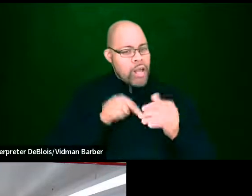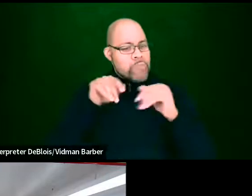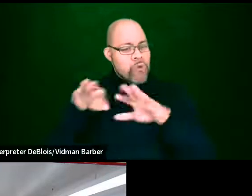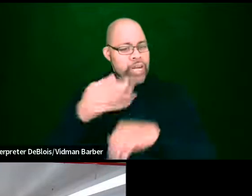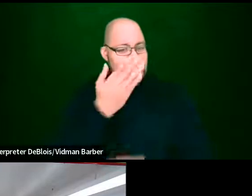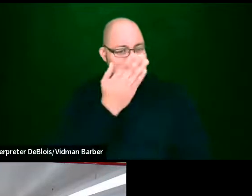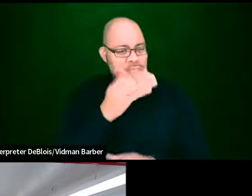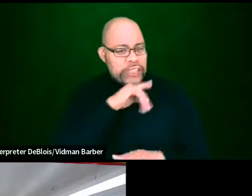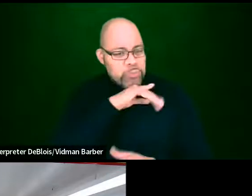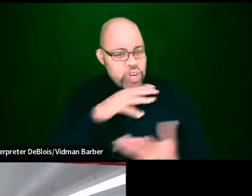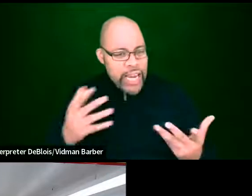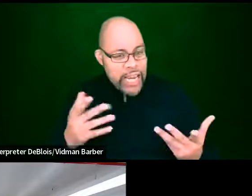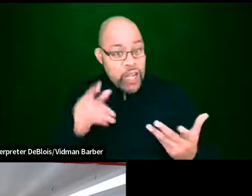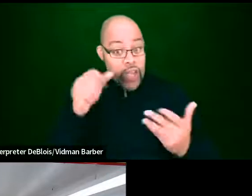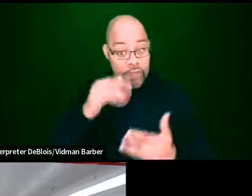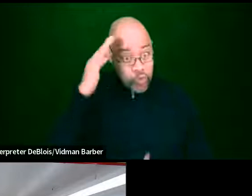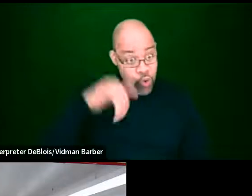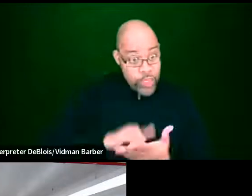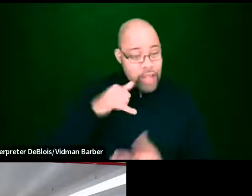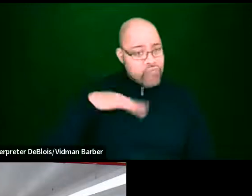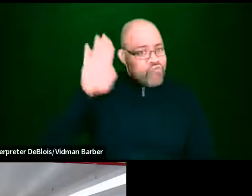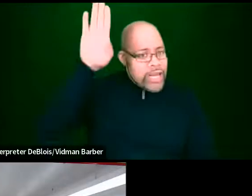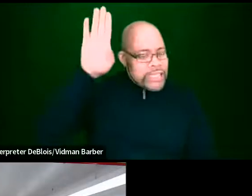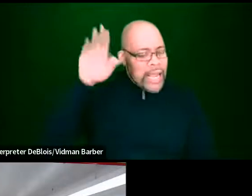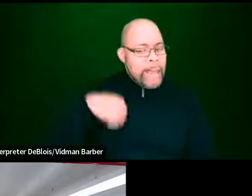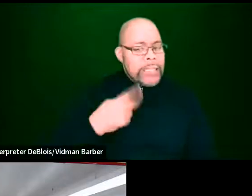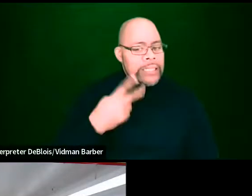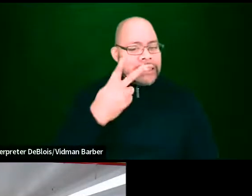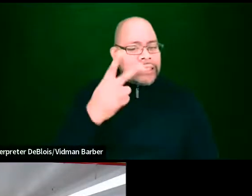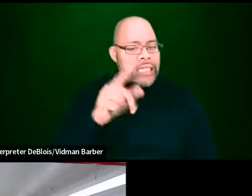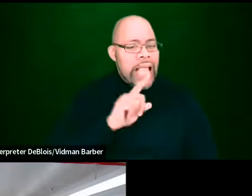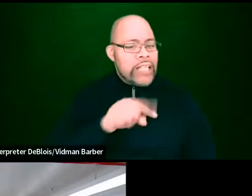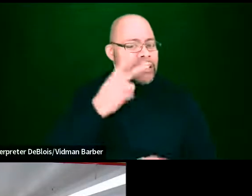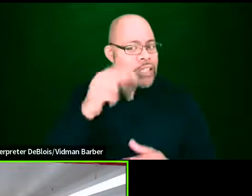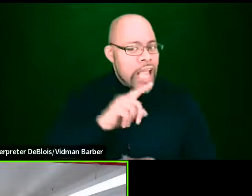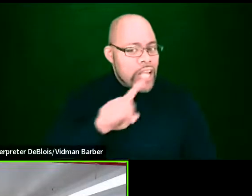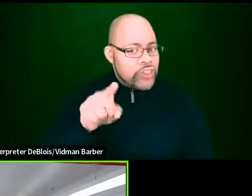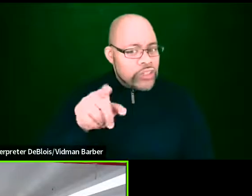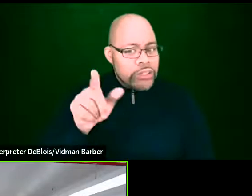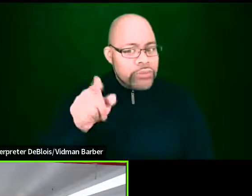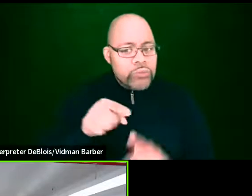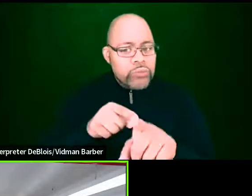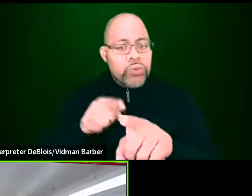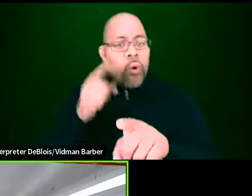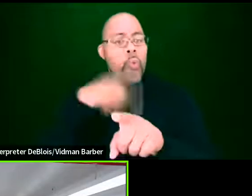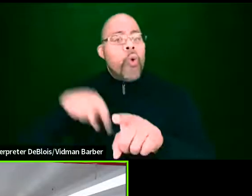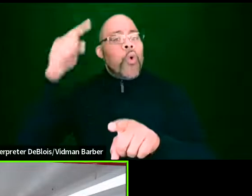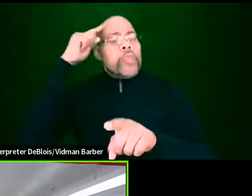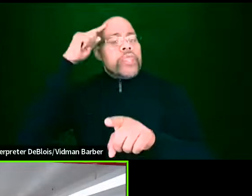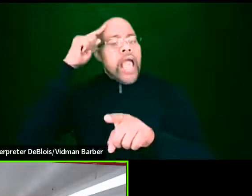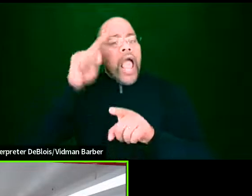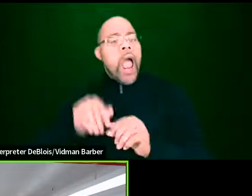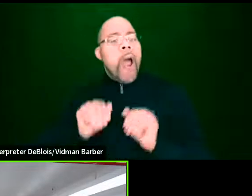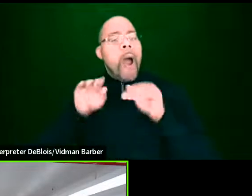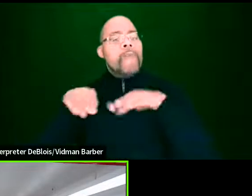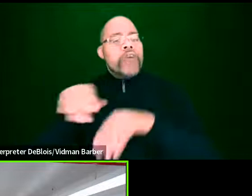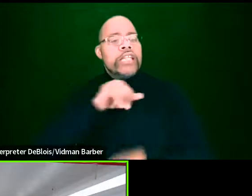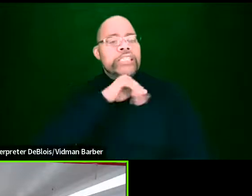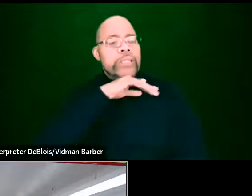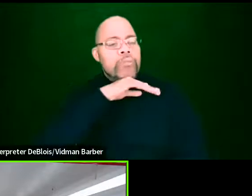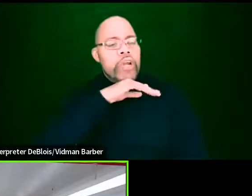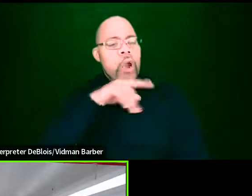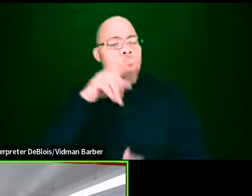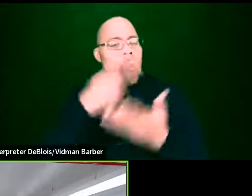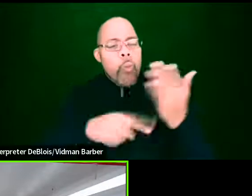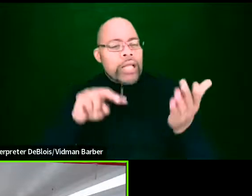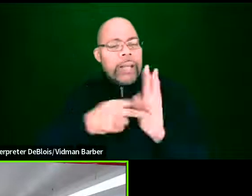is? If you do, you can raise your hand so I can hear your answer. What do you think marine debris is? What do